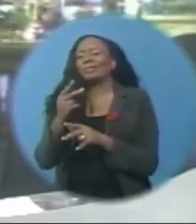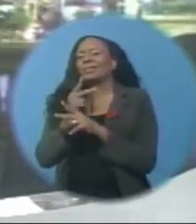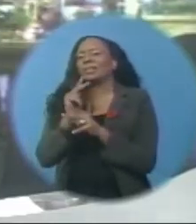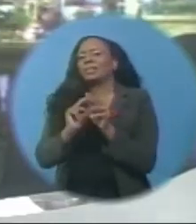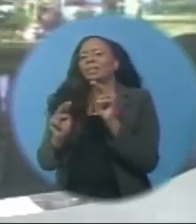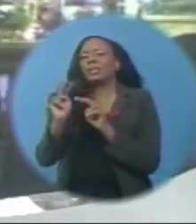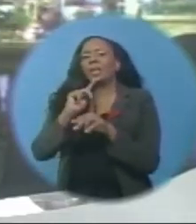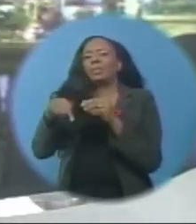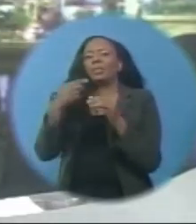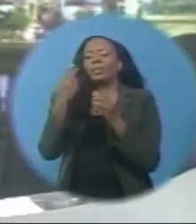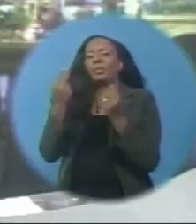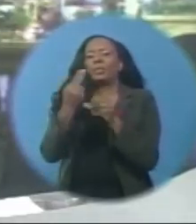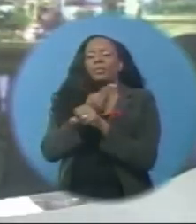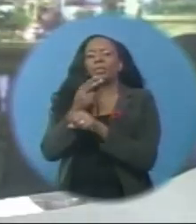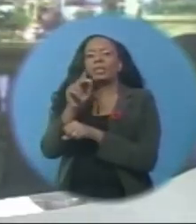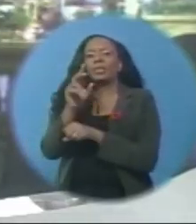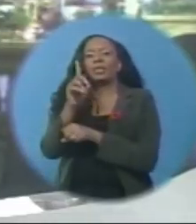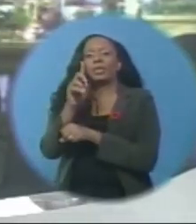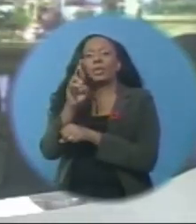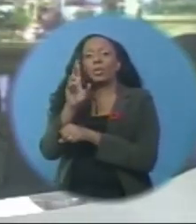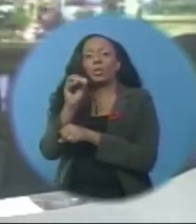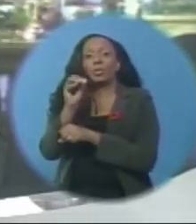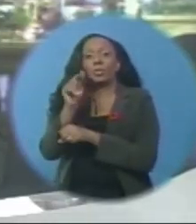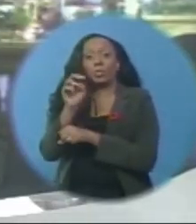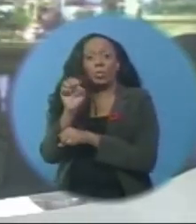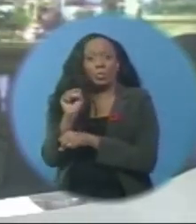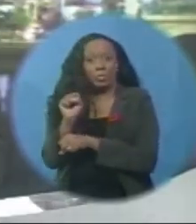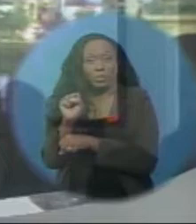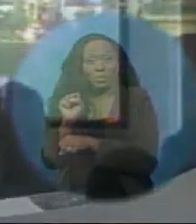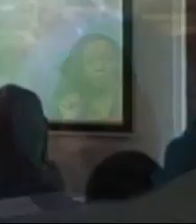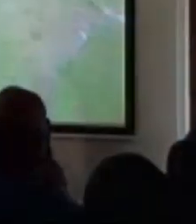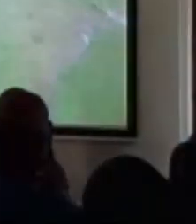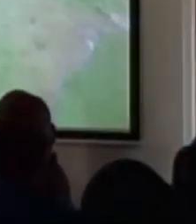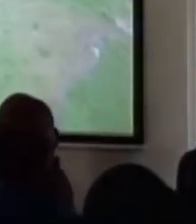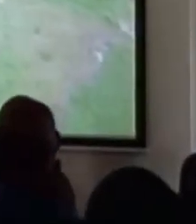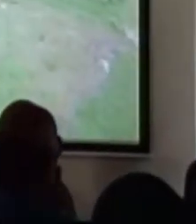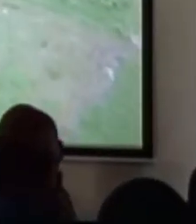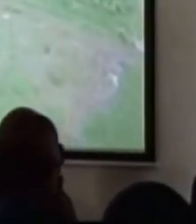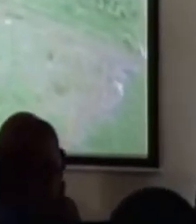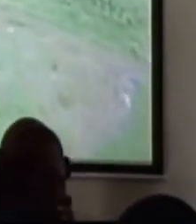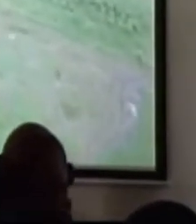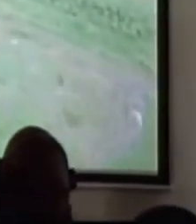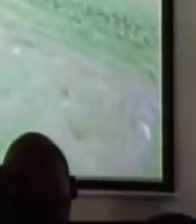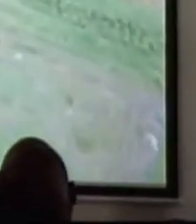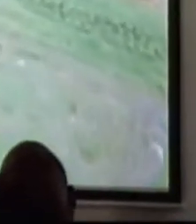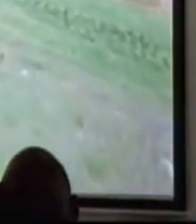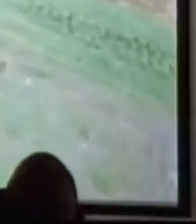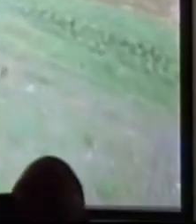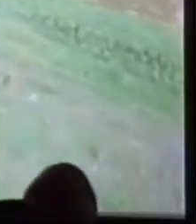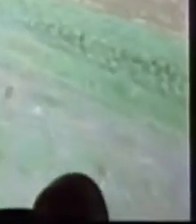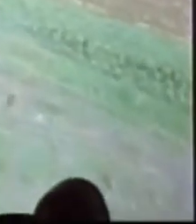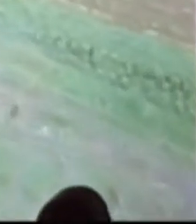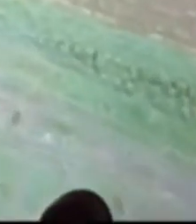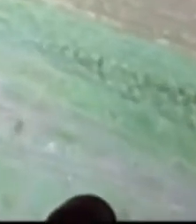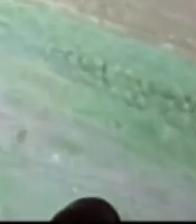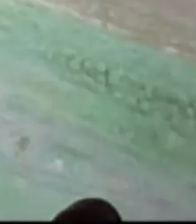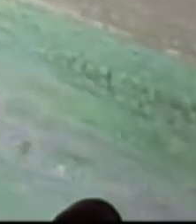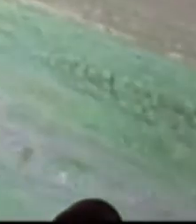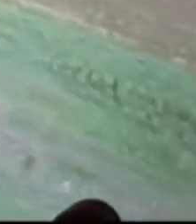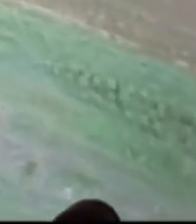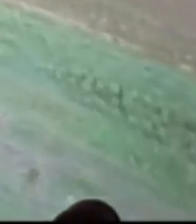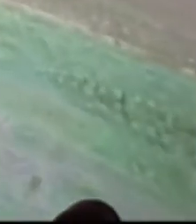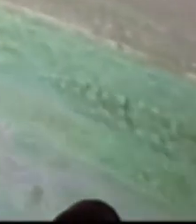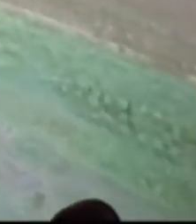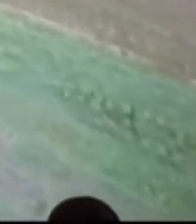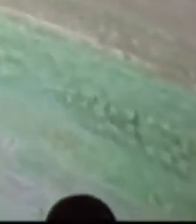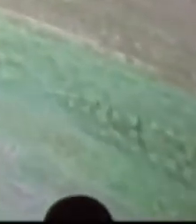use of drone technology in agriculture. While he understands some of the benefits, President of the Barbados Agricultural Society,